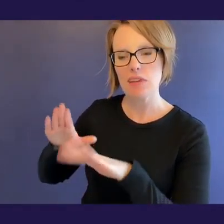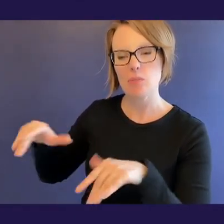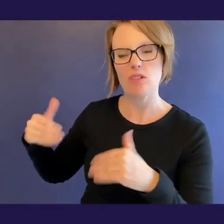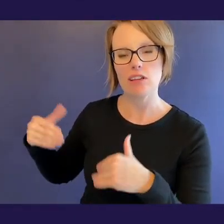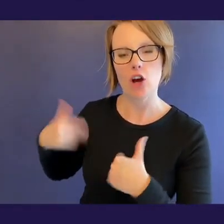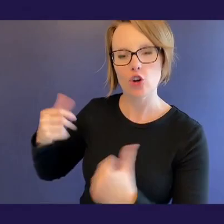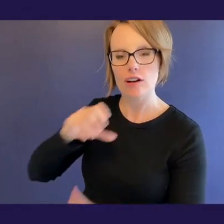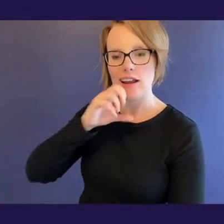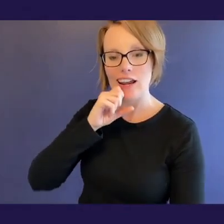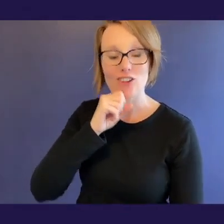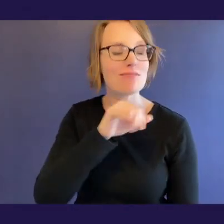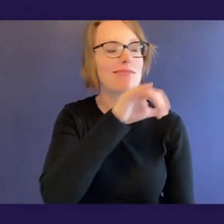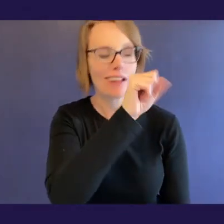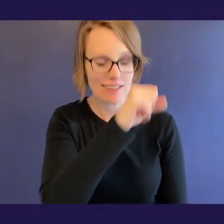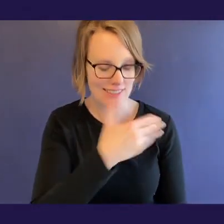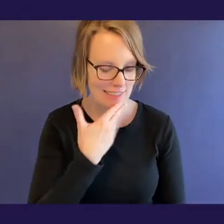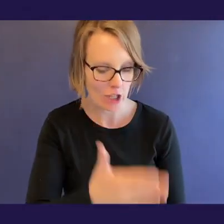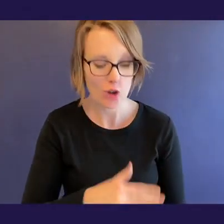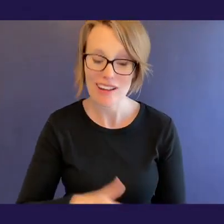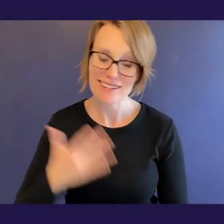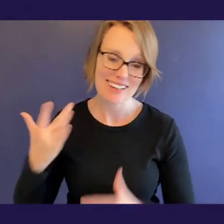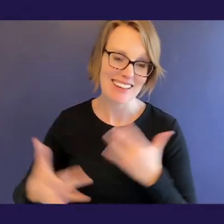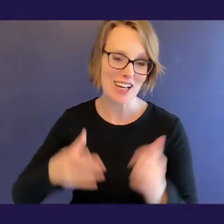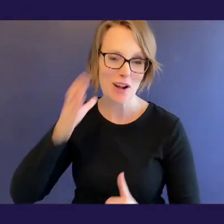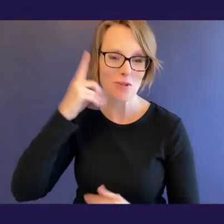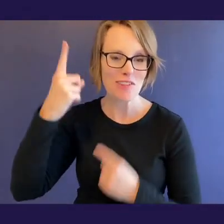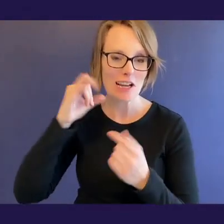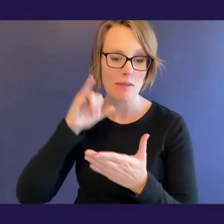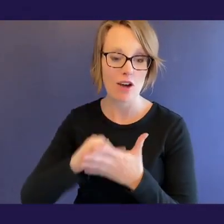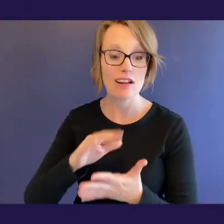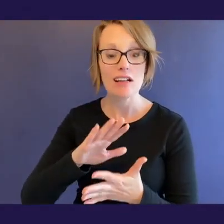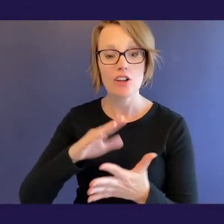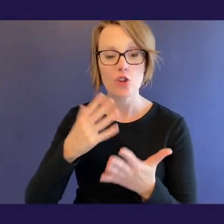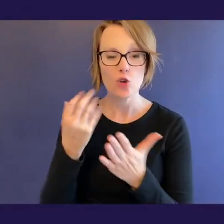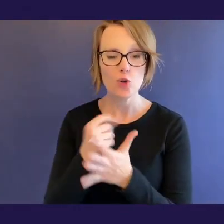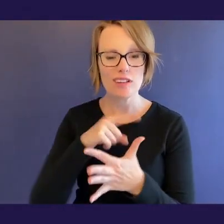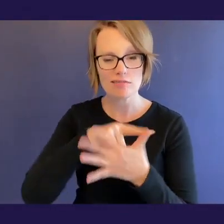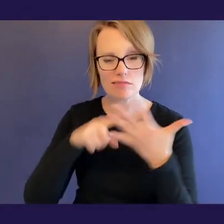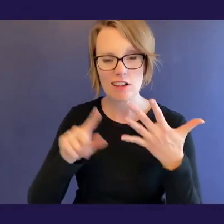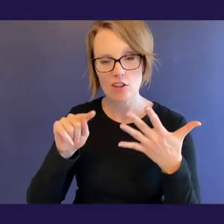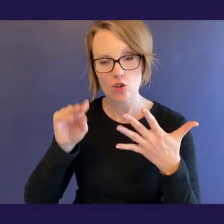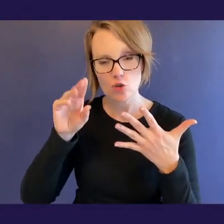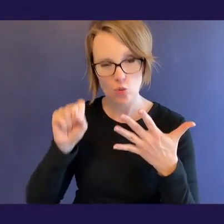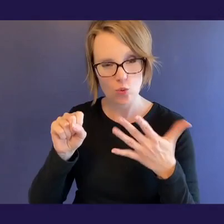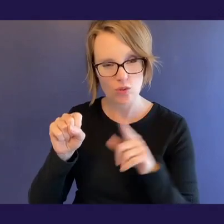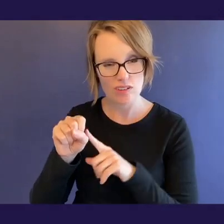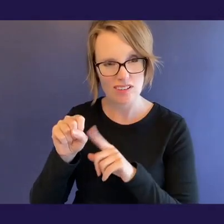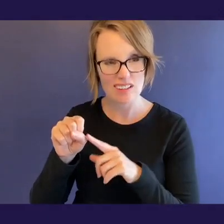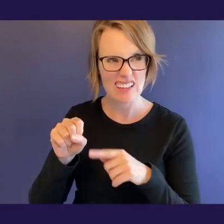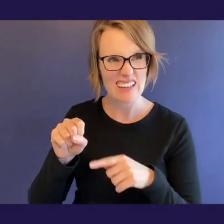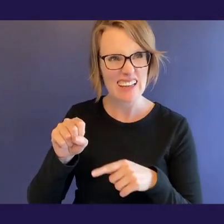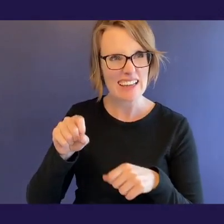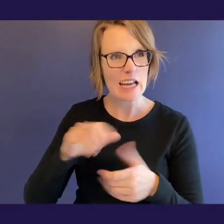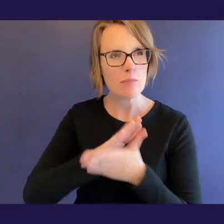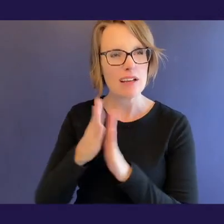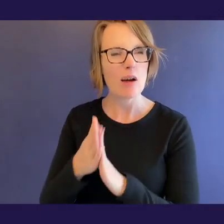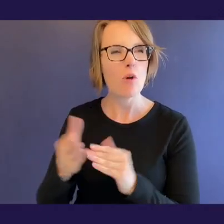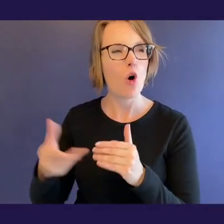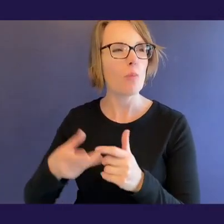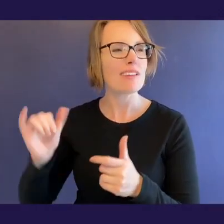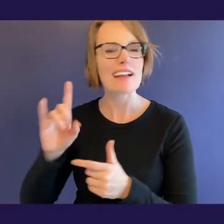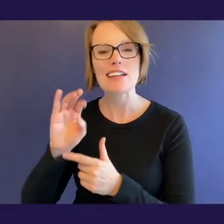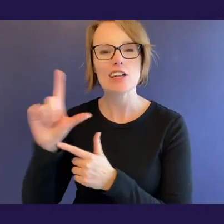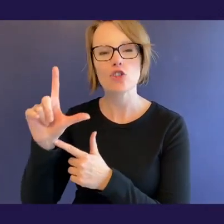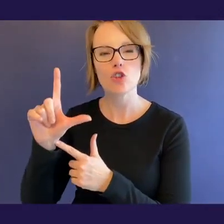about. I think that the use of some of these tools is a form of digital literacy education. So I think that there needs to be awareness